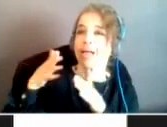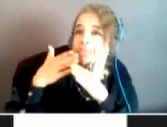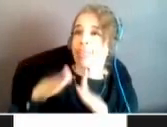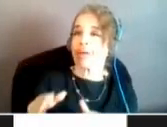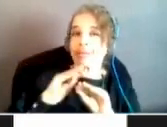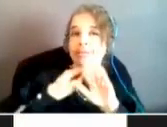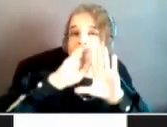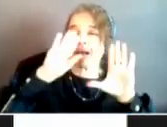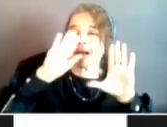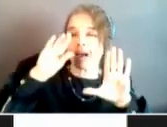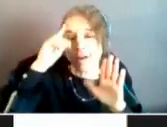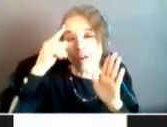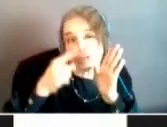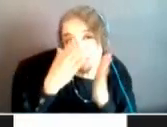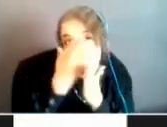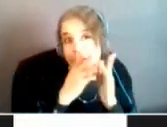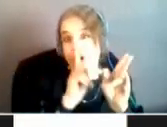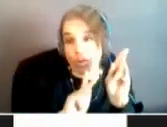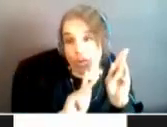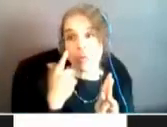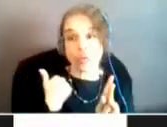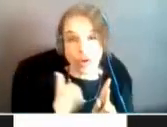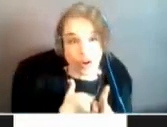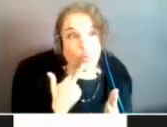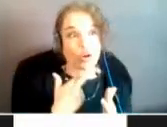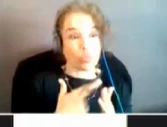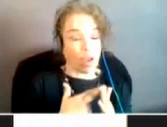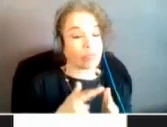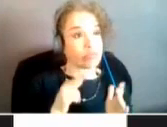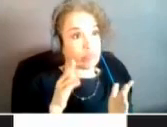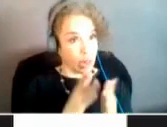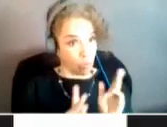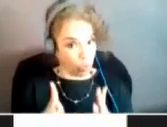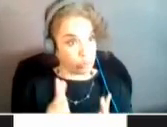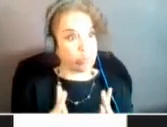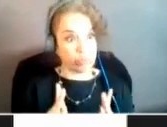some mythology. Some people, as we know, do respond,